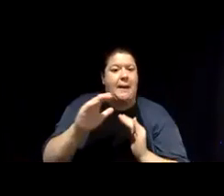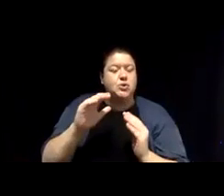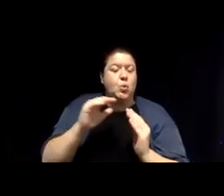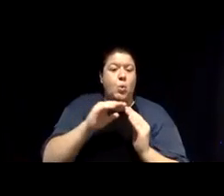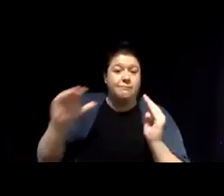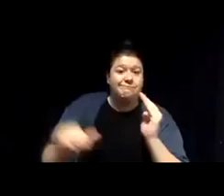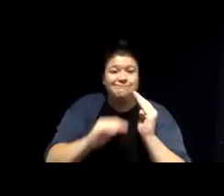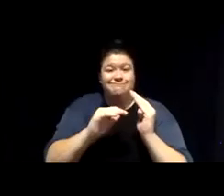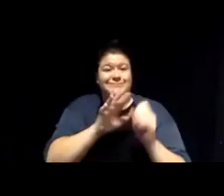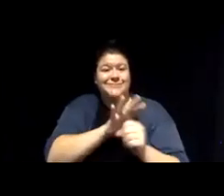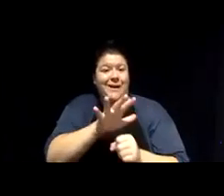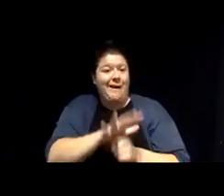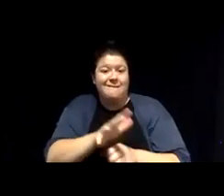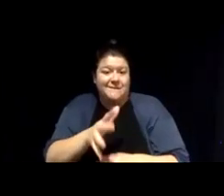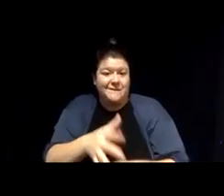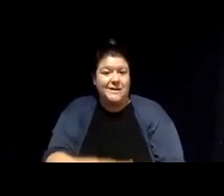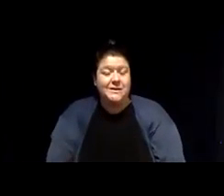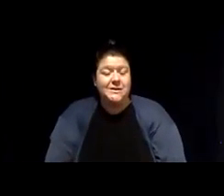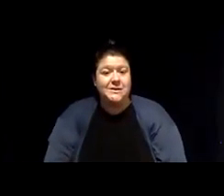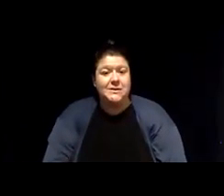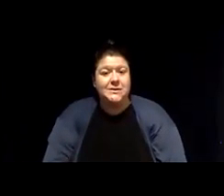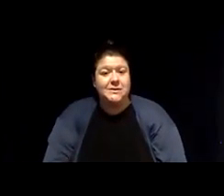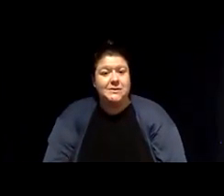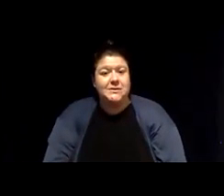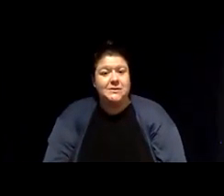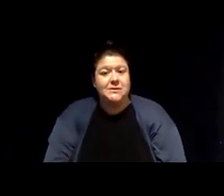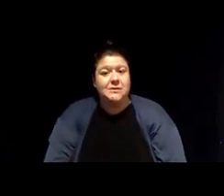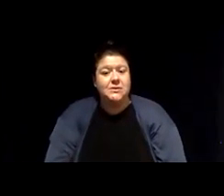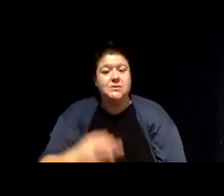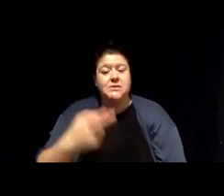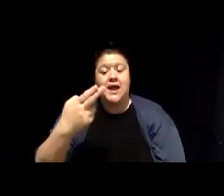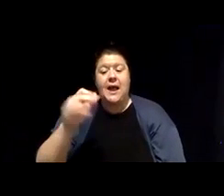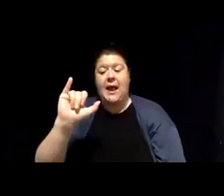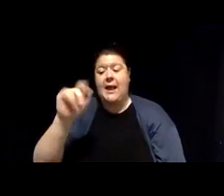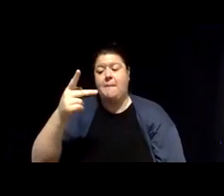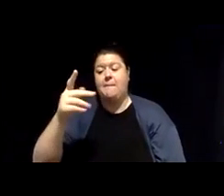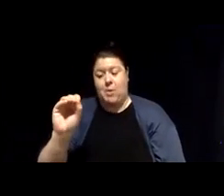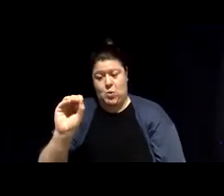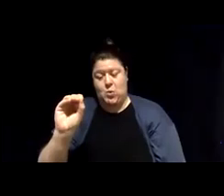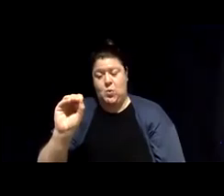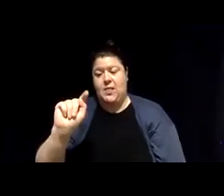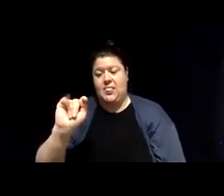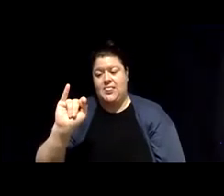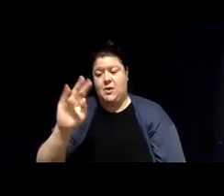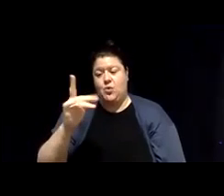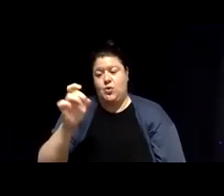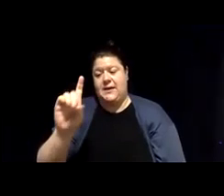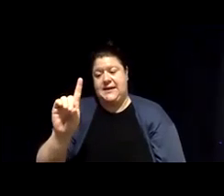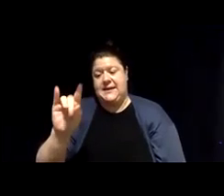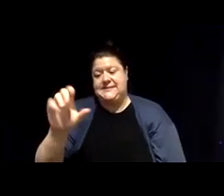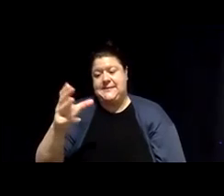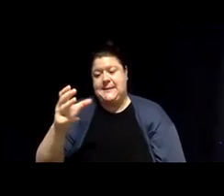your hormones. So hypothyroidism would mean what?